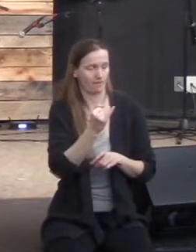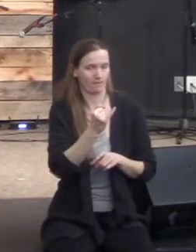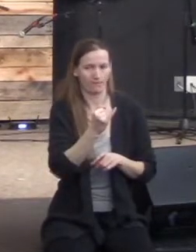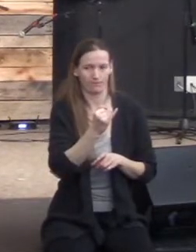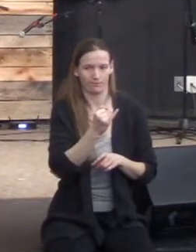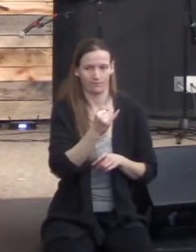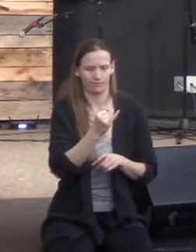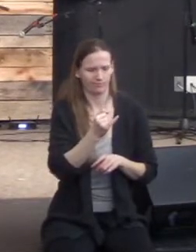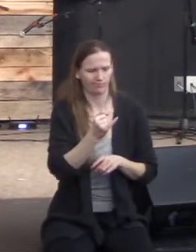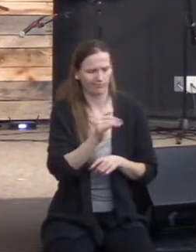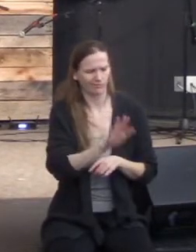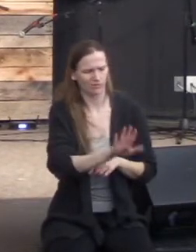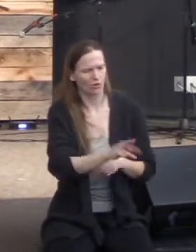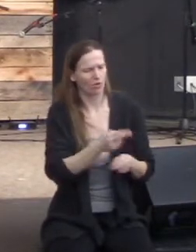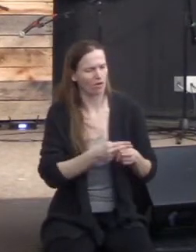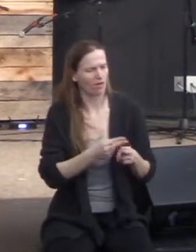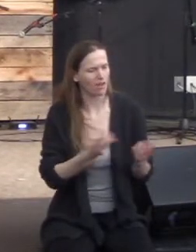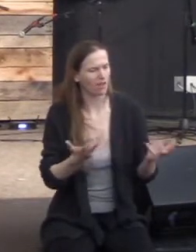what is your name?